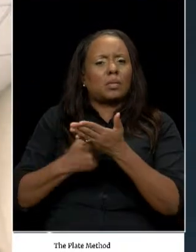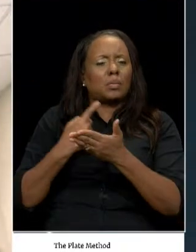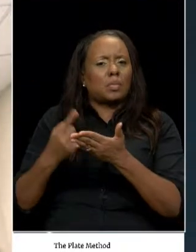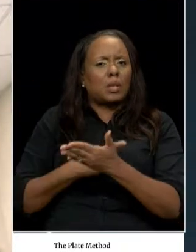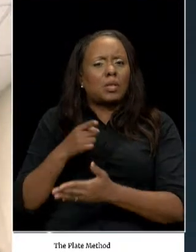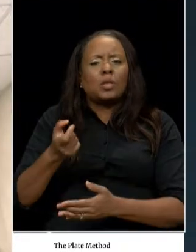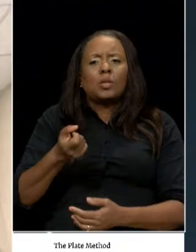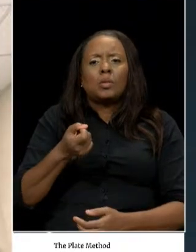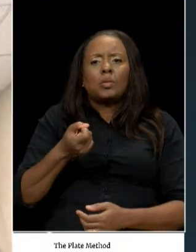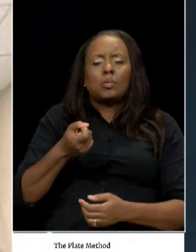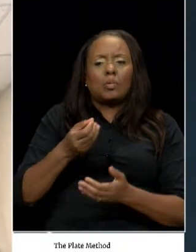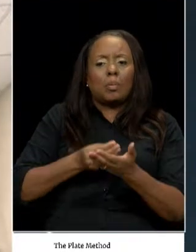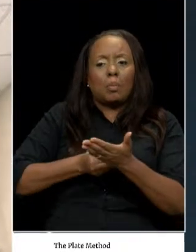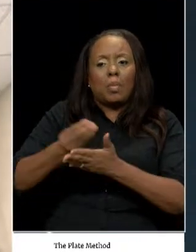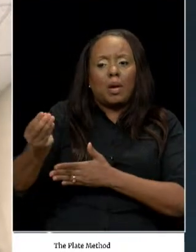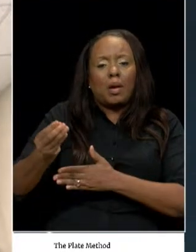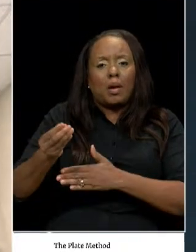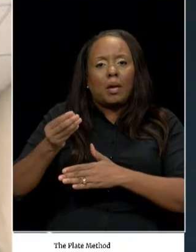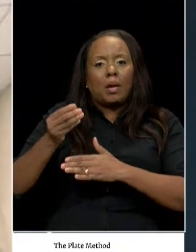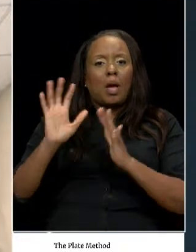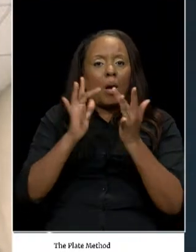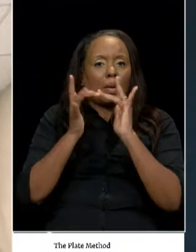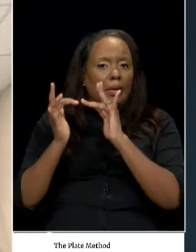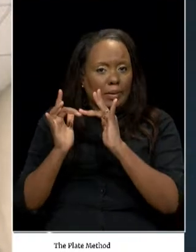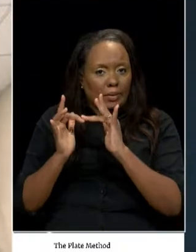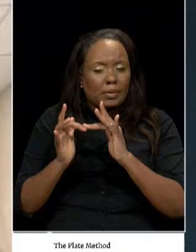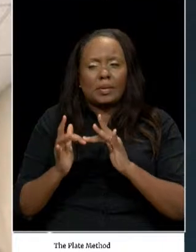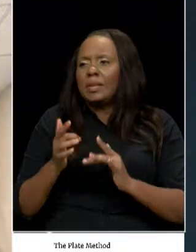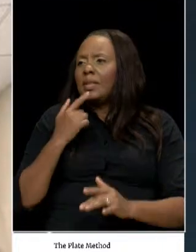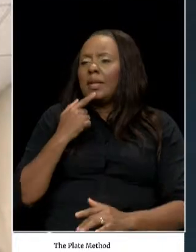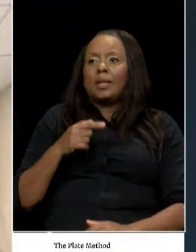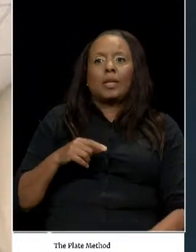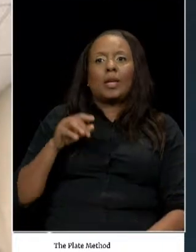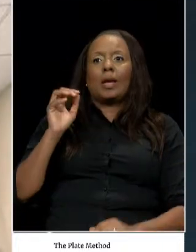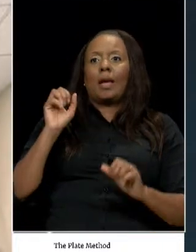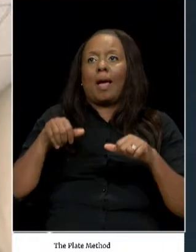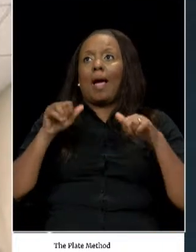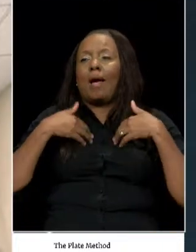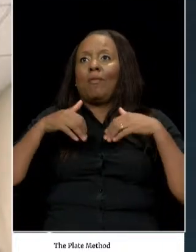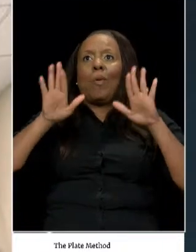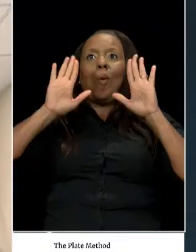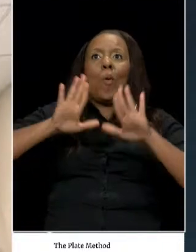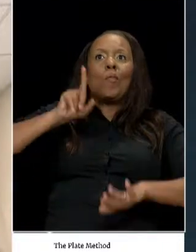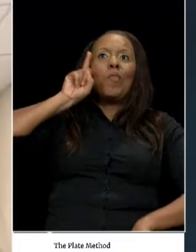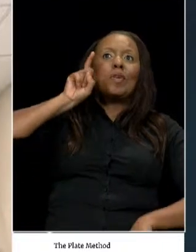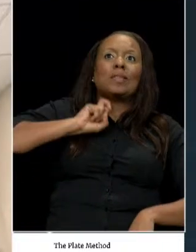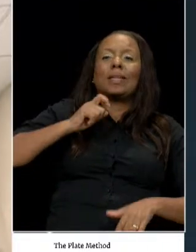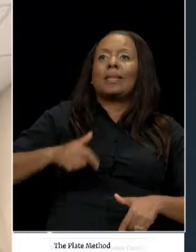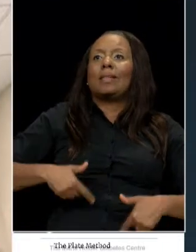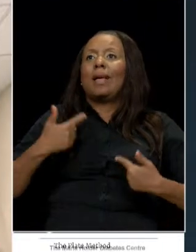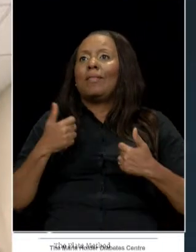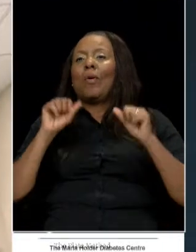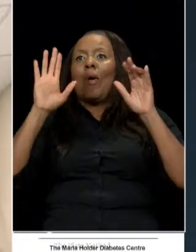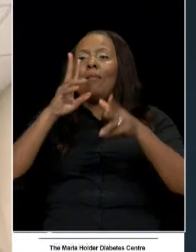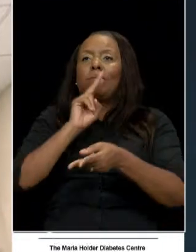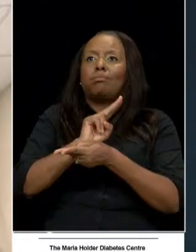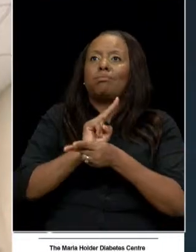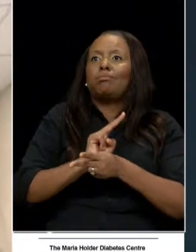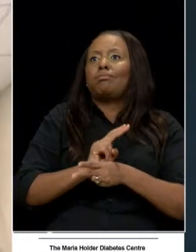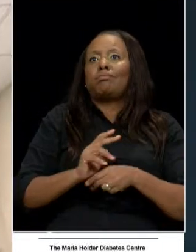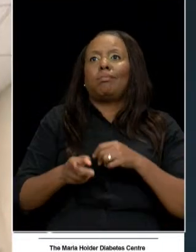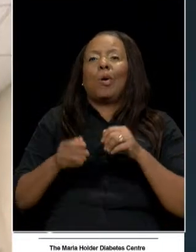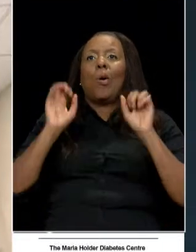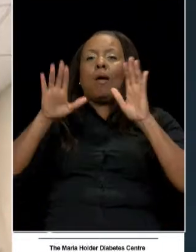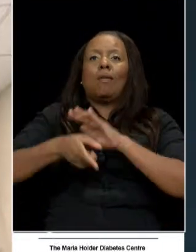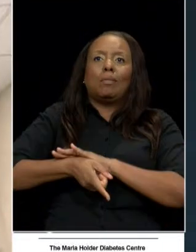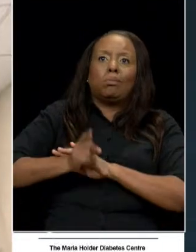internet, that promote that they can do all these amazing things, we just do not know how they're made, how